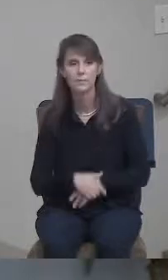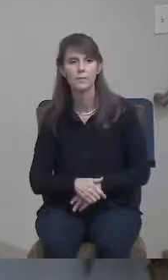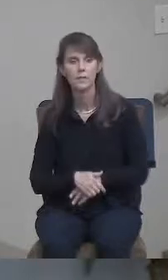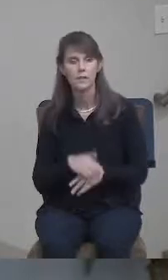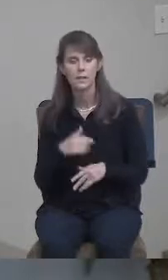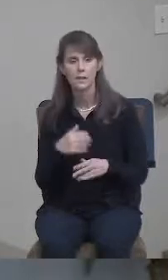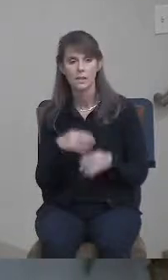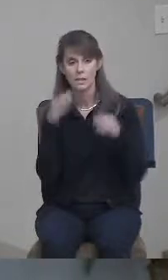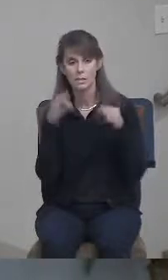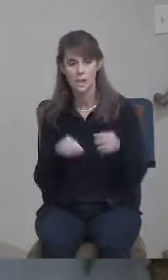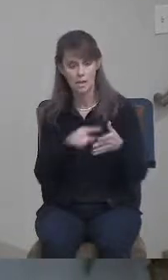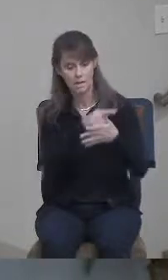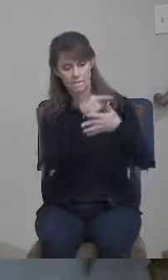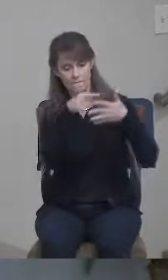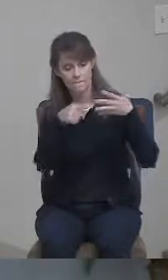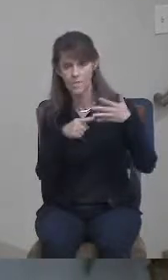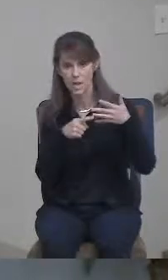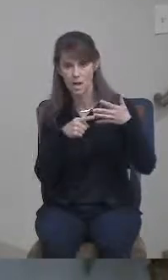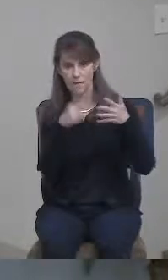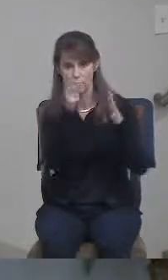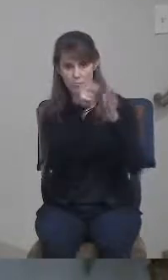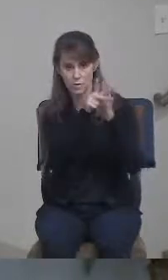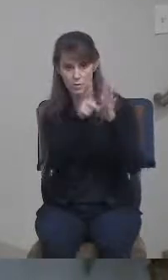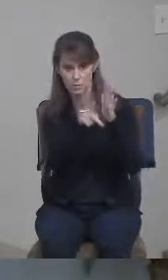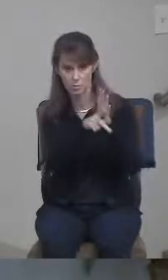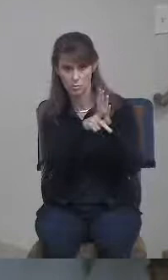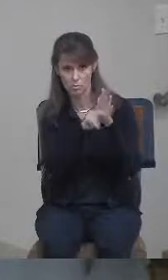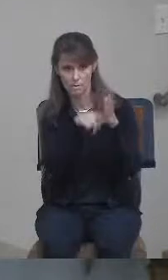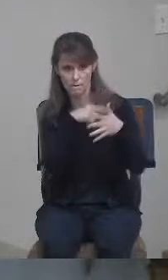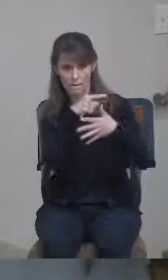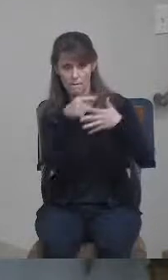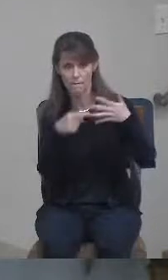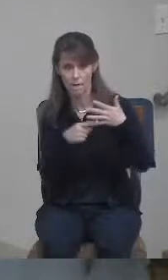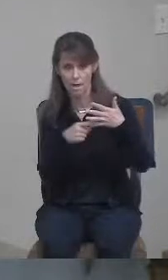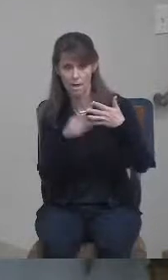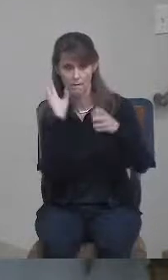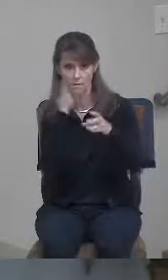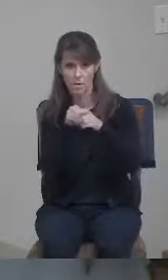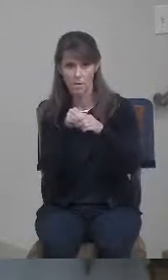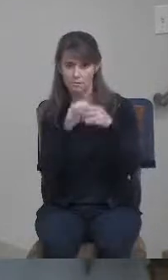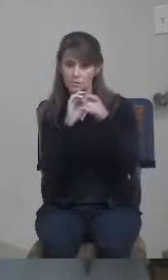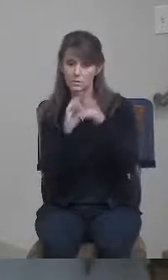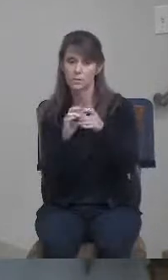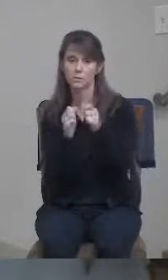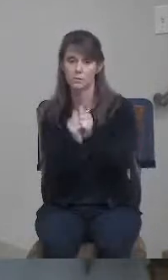cardinal principles of the Christian church.